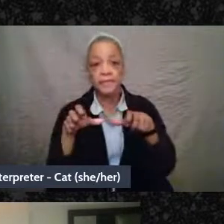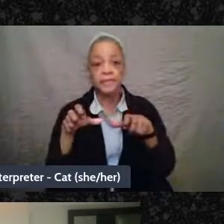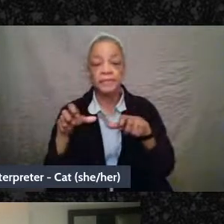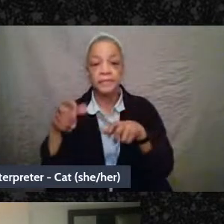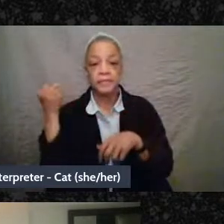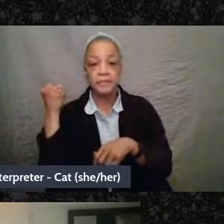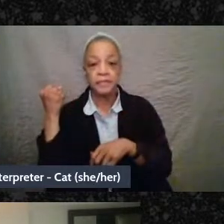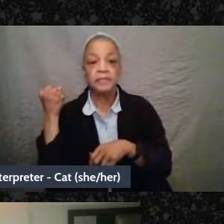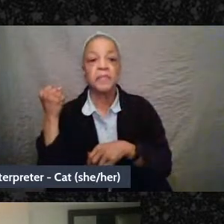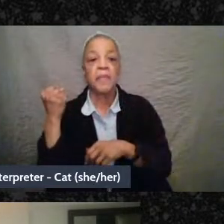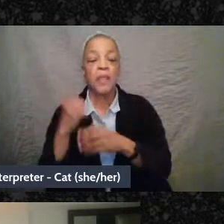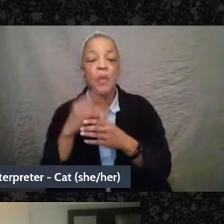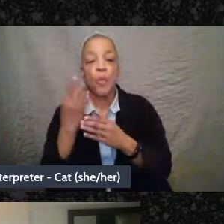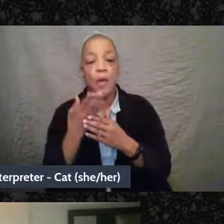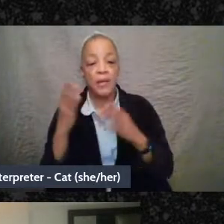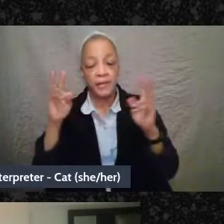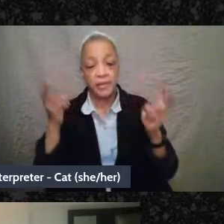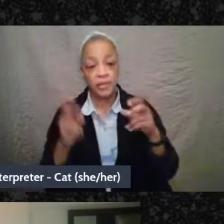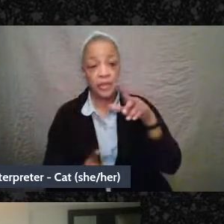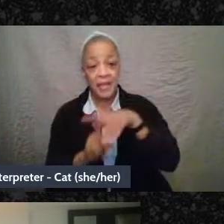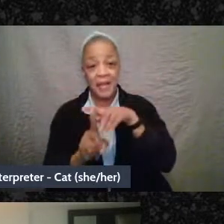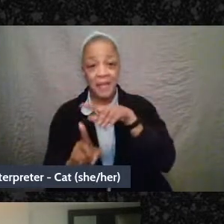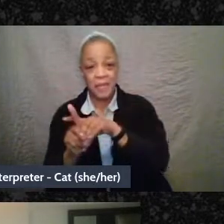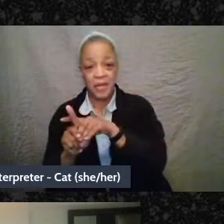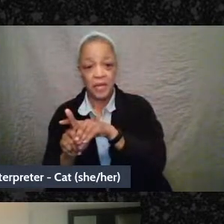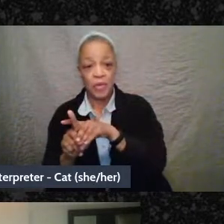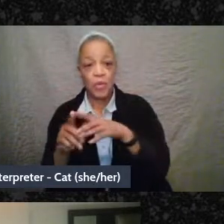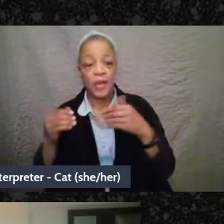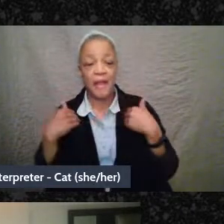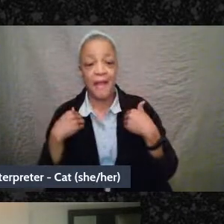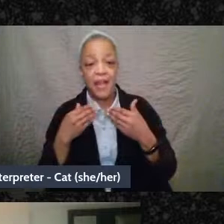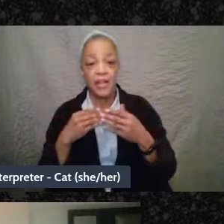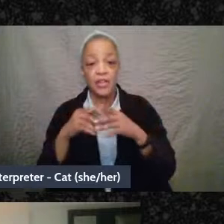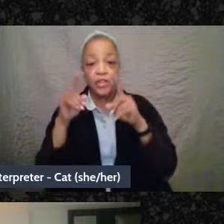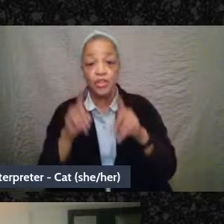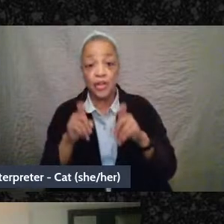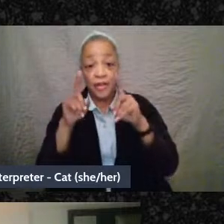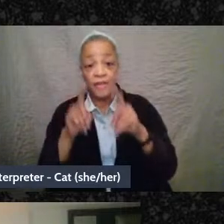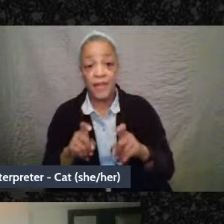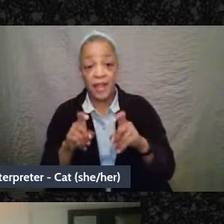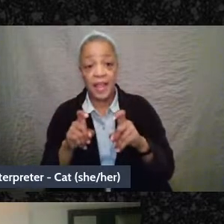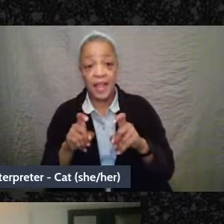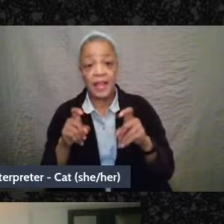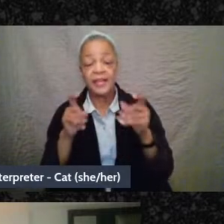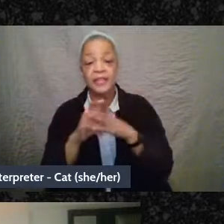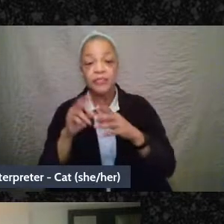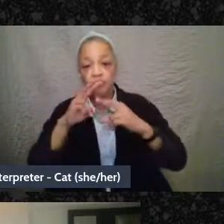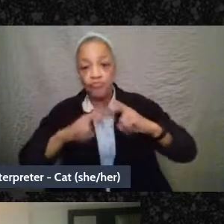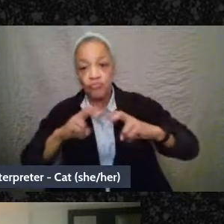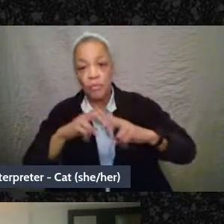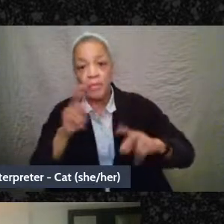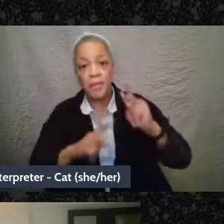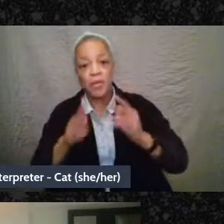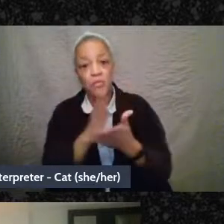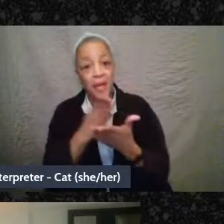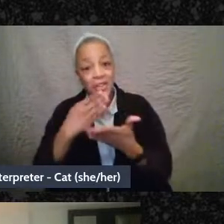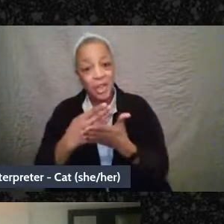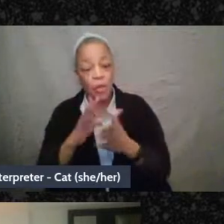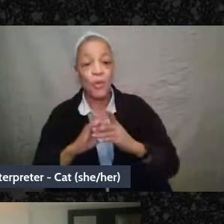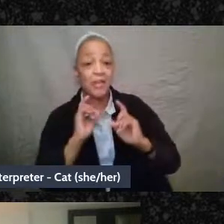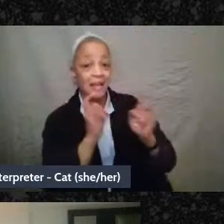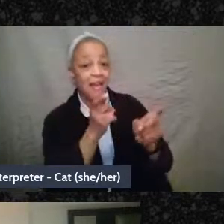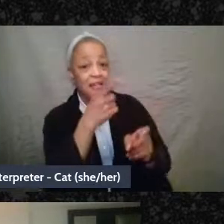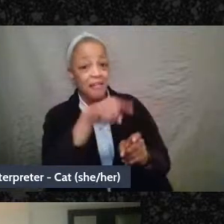was we had engaged in surveys, people moving assemblies to create a people's budget. We even gave people a report so they